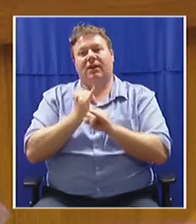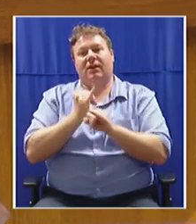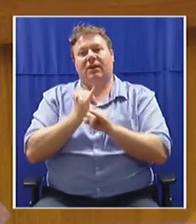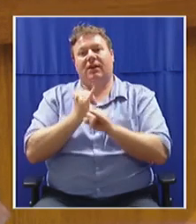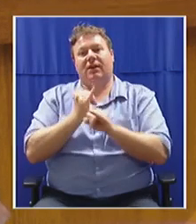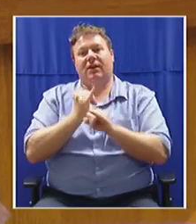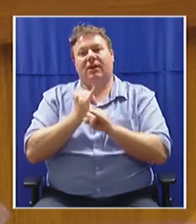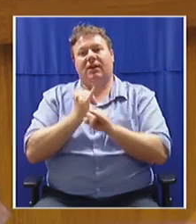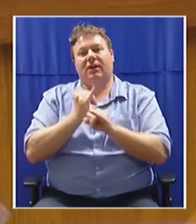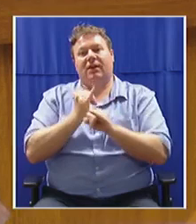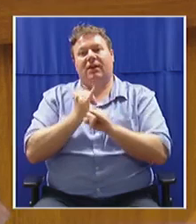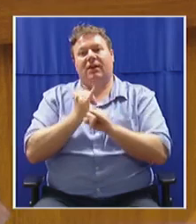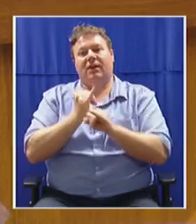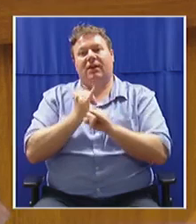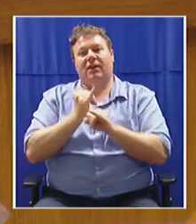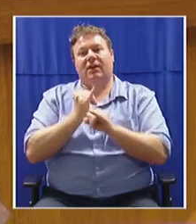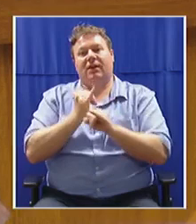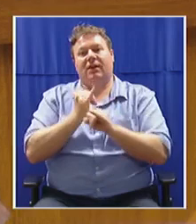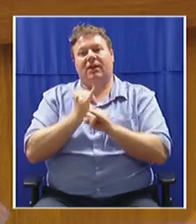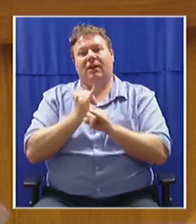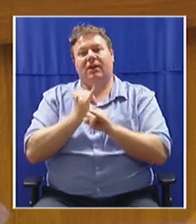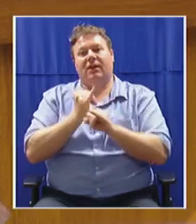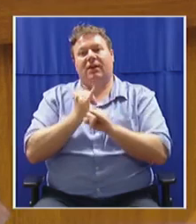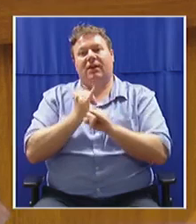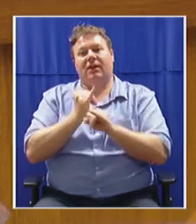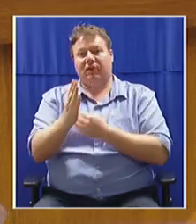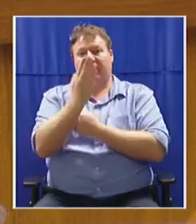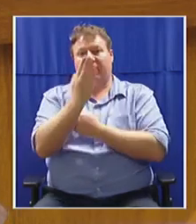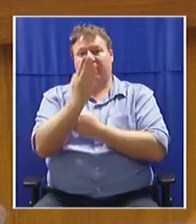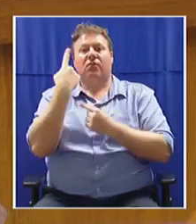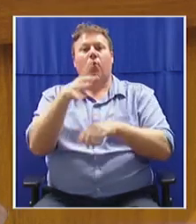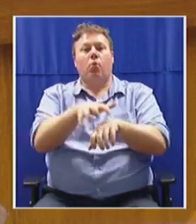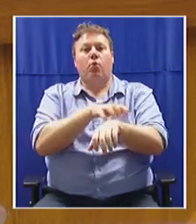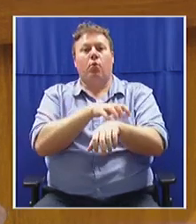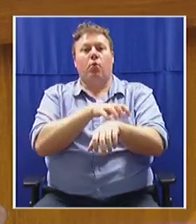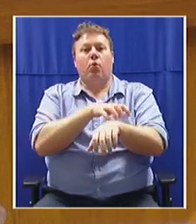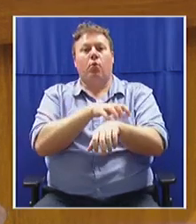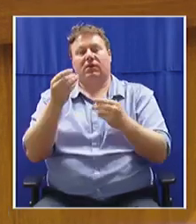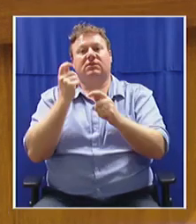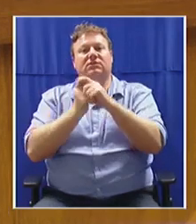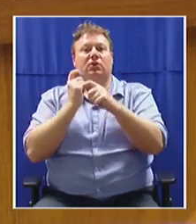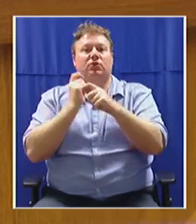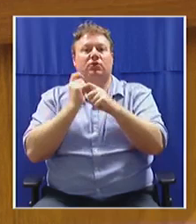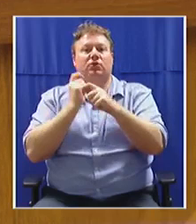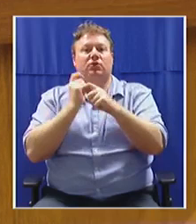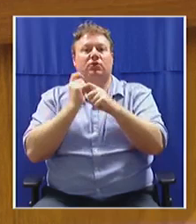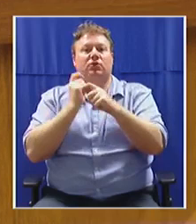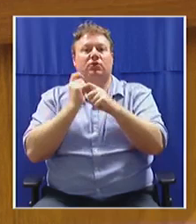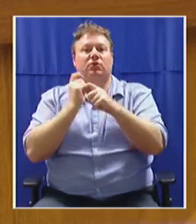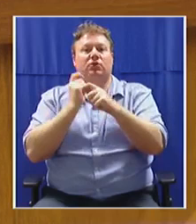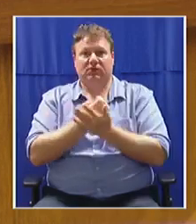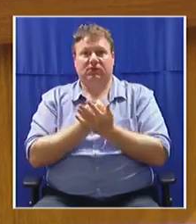we face in our rural and township economies is the poor enforcement of